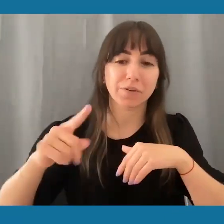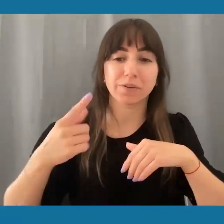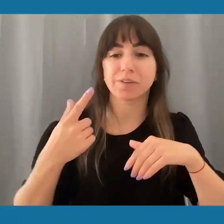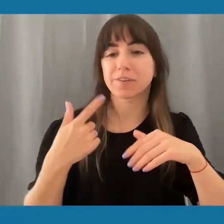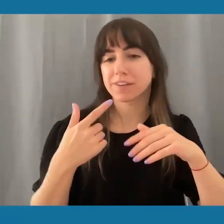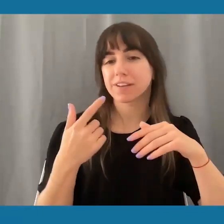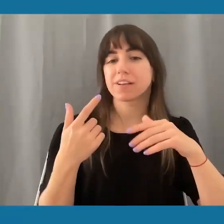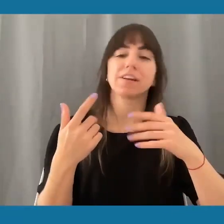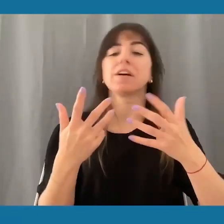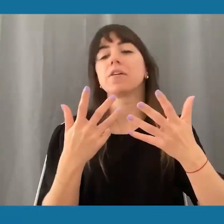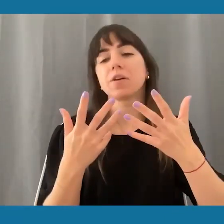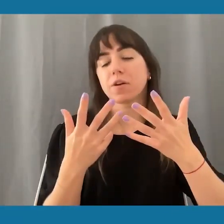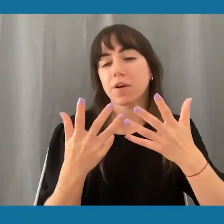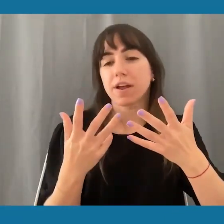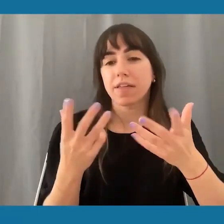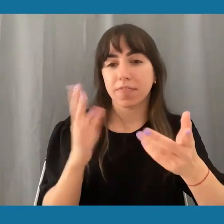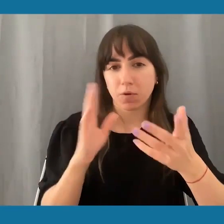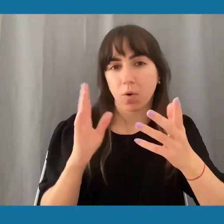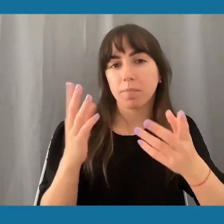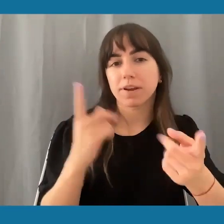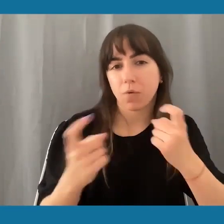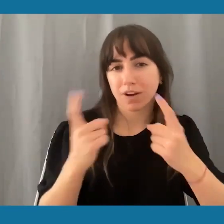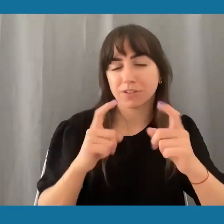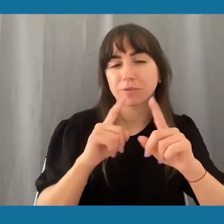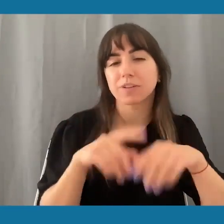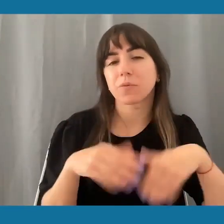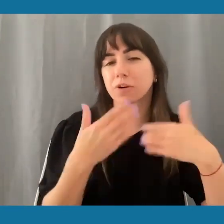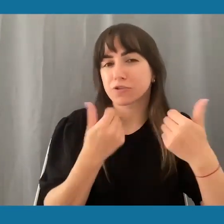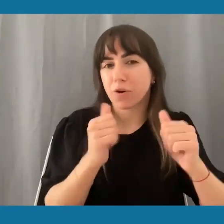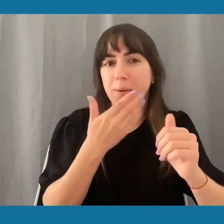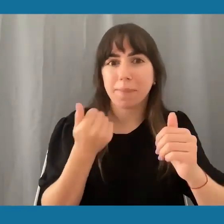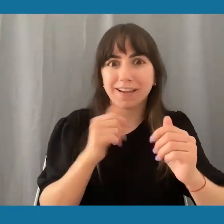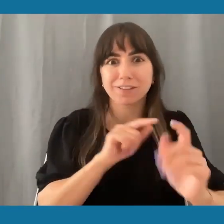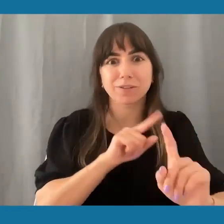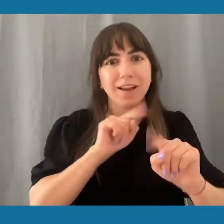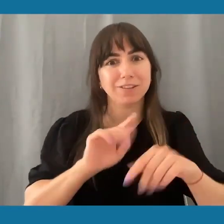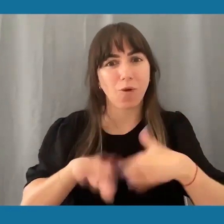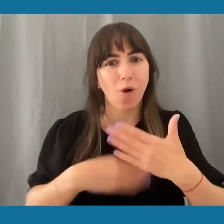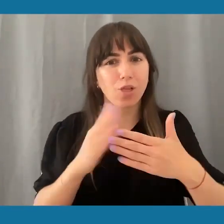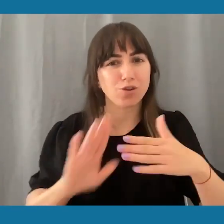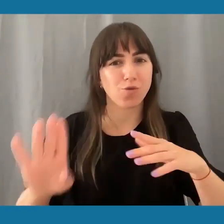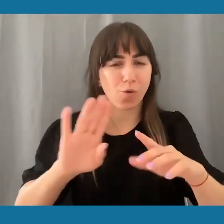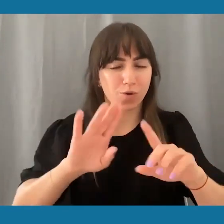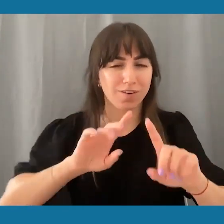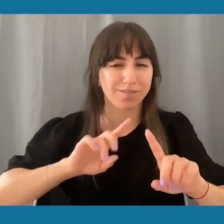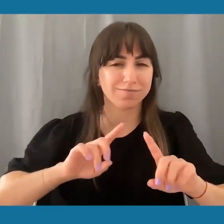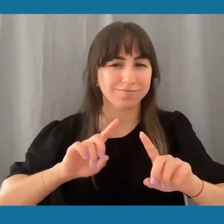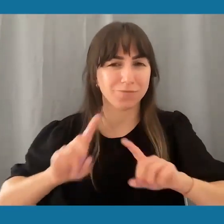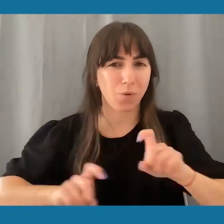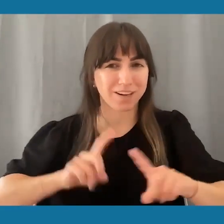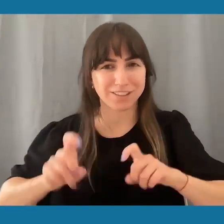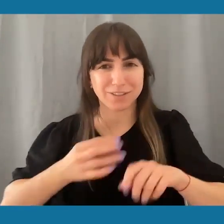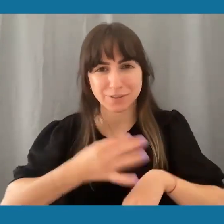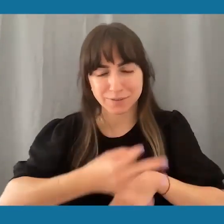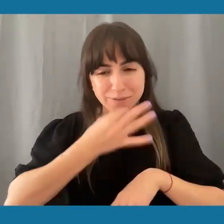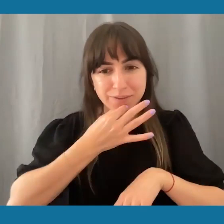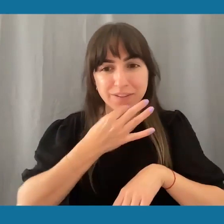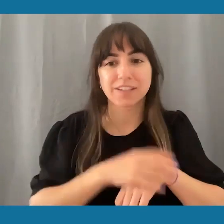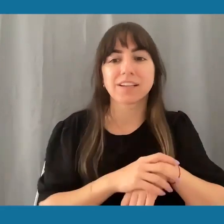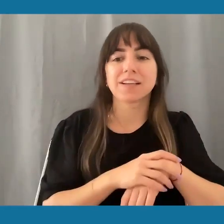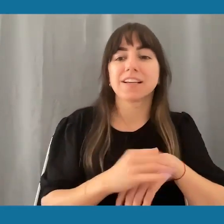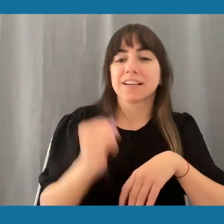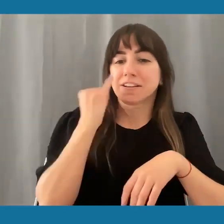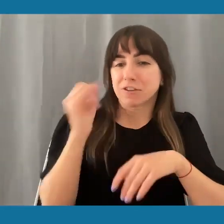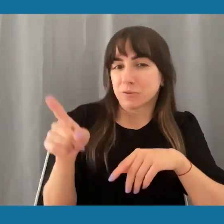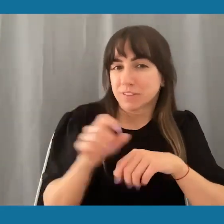get everybody's questions during this presentation, but we'll do our best to get back to you to answer those questions. So thank you, everybody who submitted